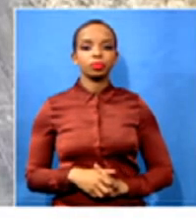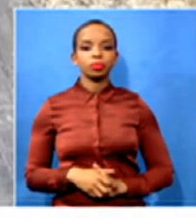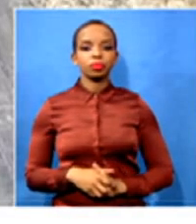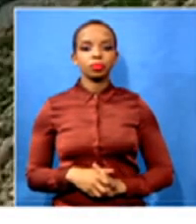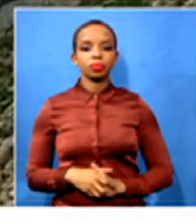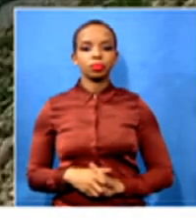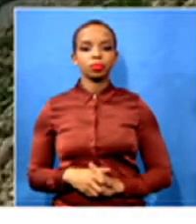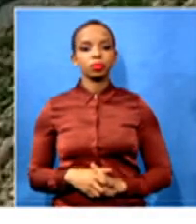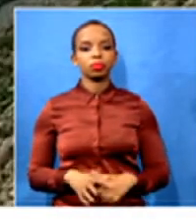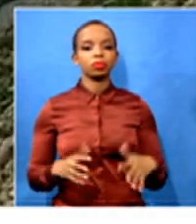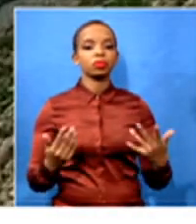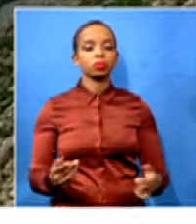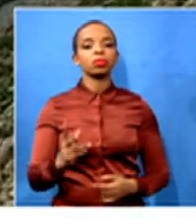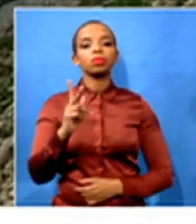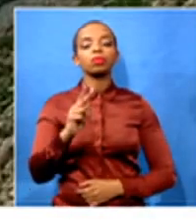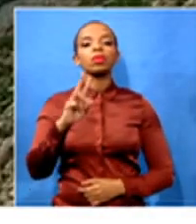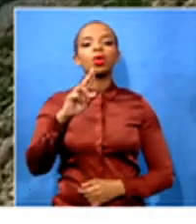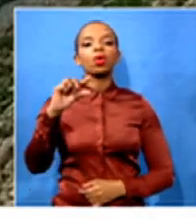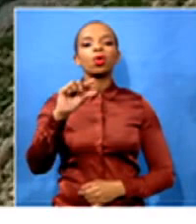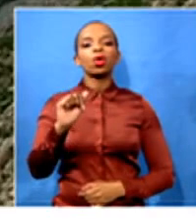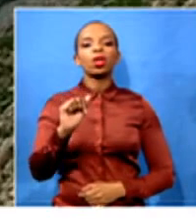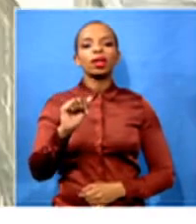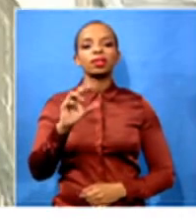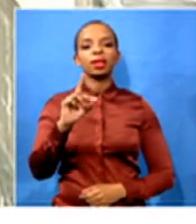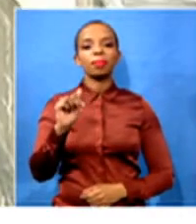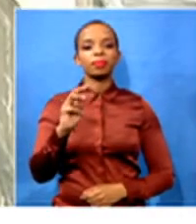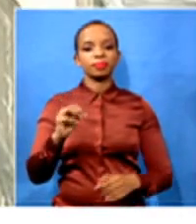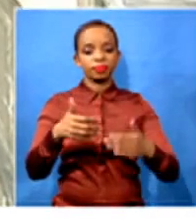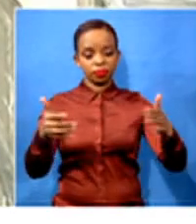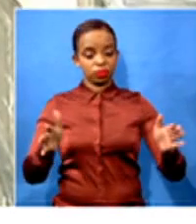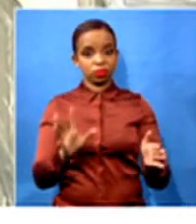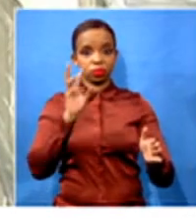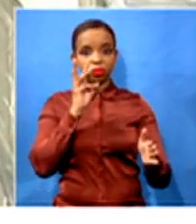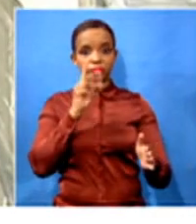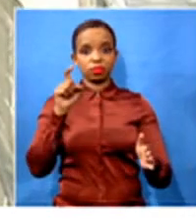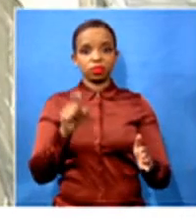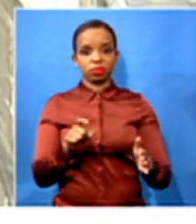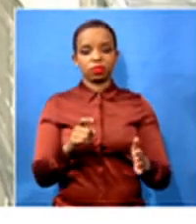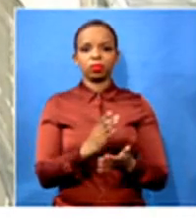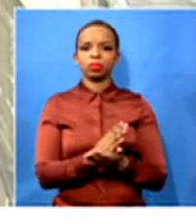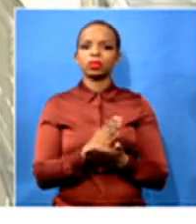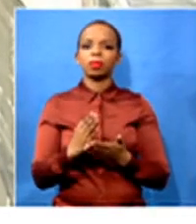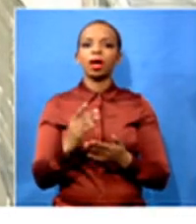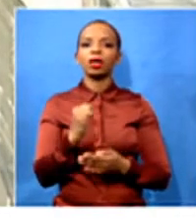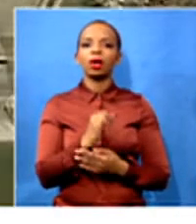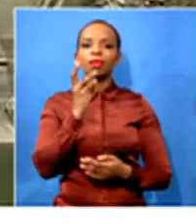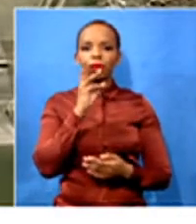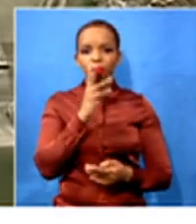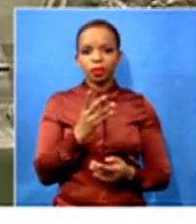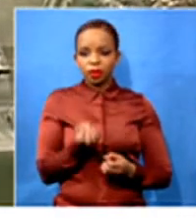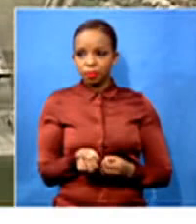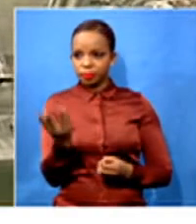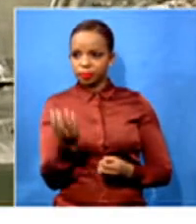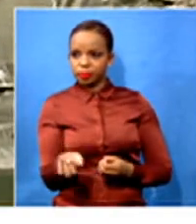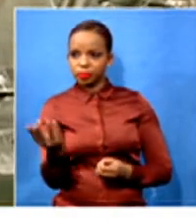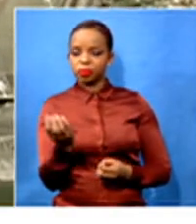The Kouga Dam, the main water source for the Gamtoos Valley. It's part of the Algoa water supply system, which also